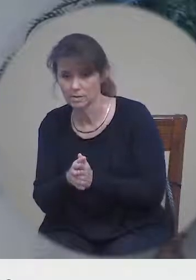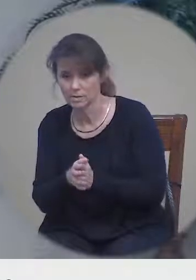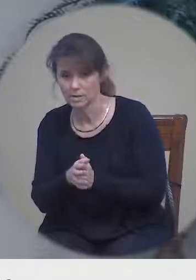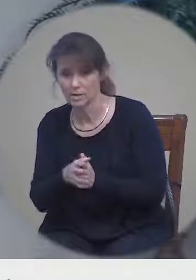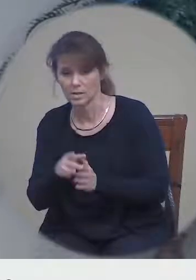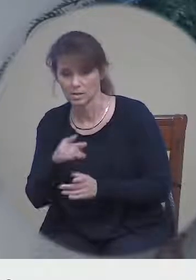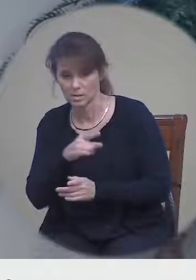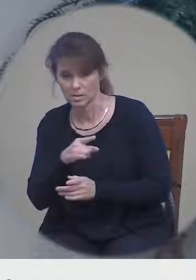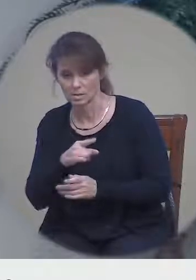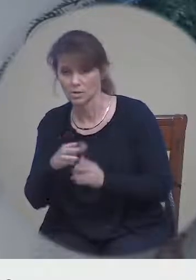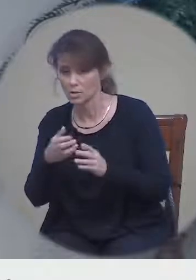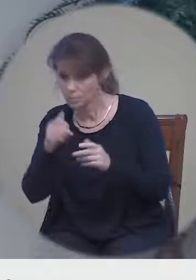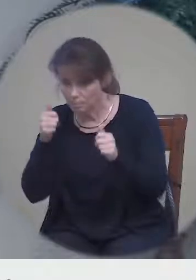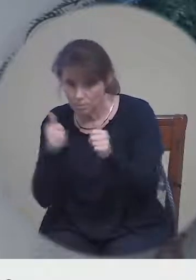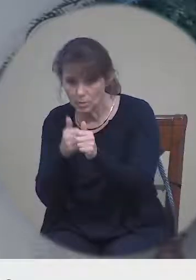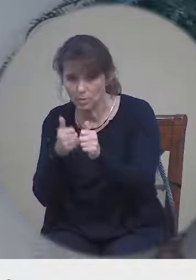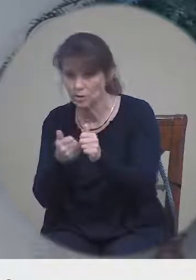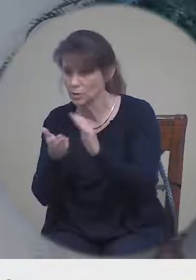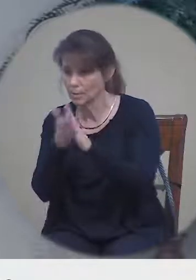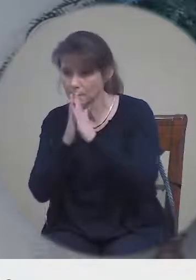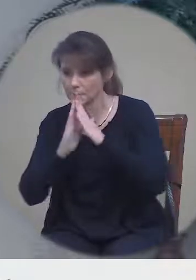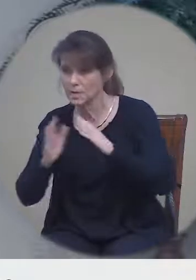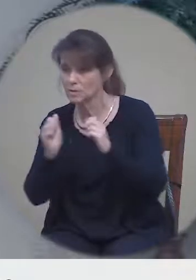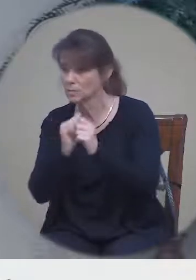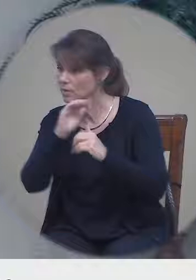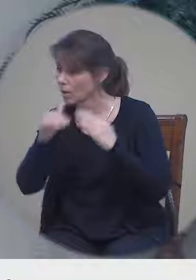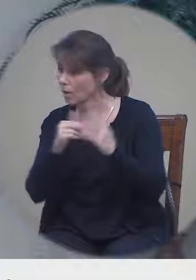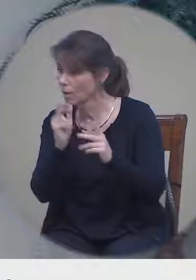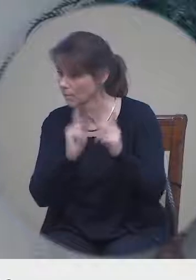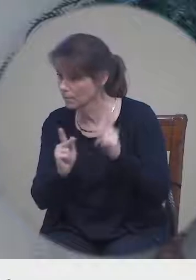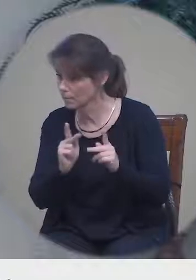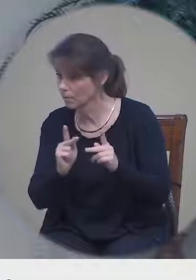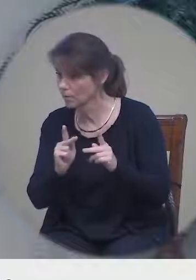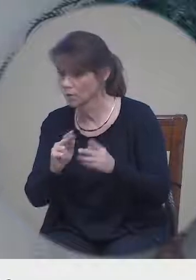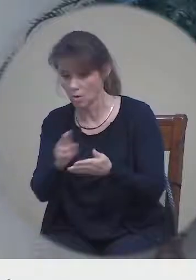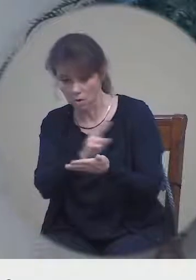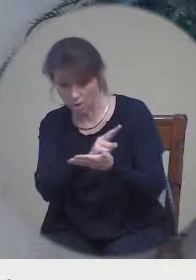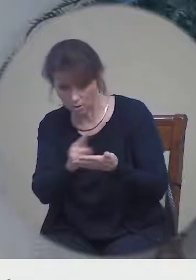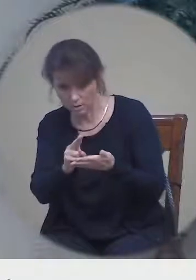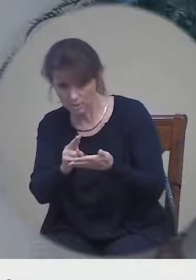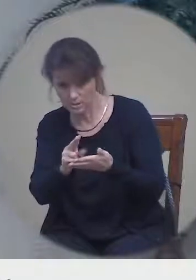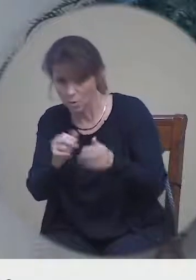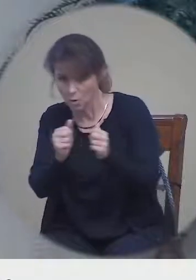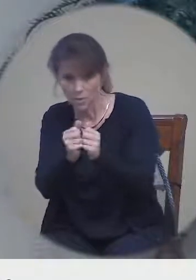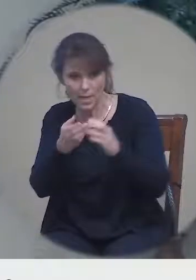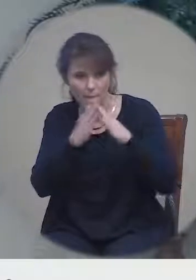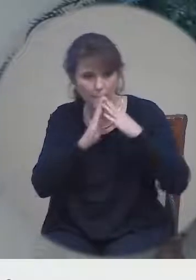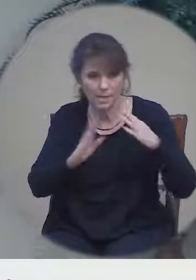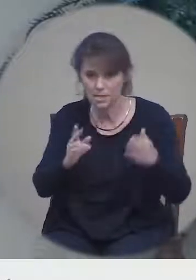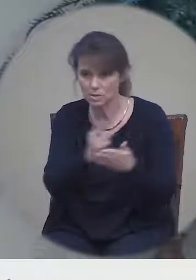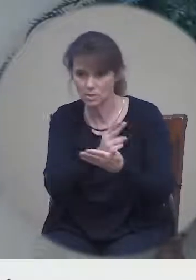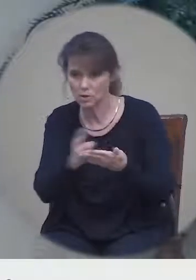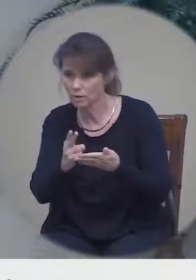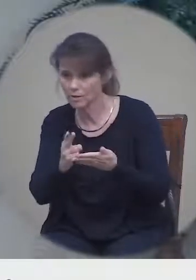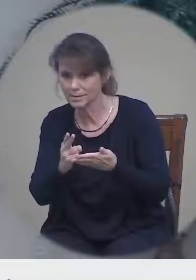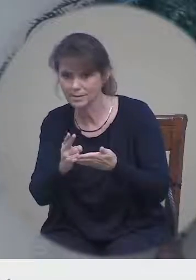healed. Pursue peace with all people and holiness, without which no one will see the Lord.